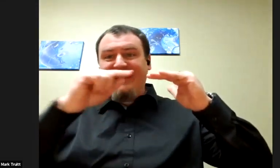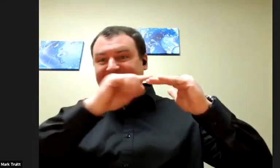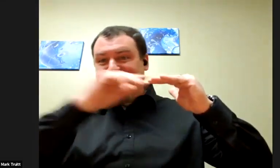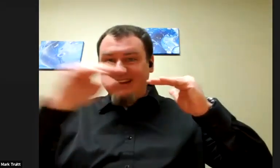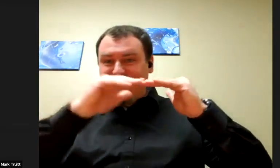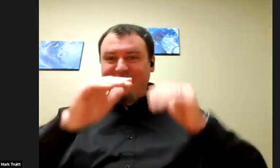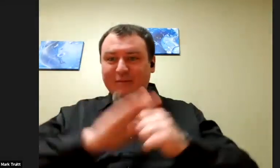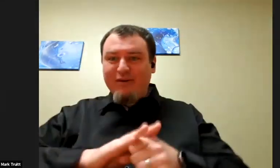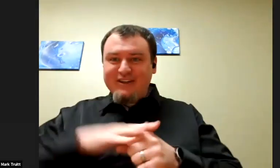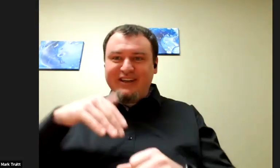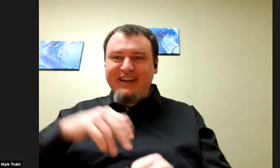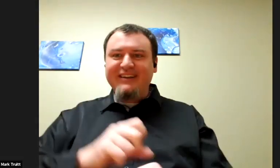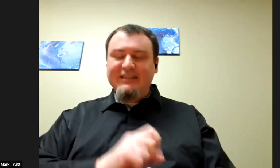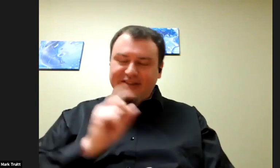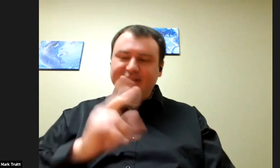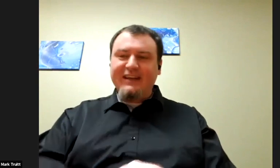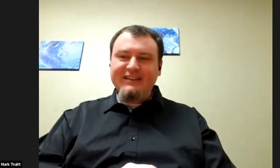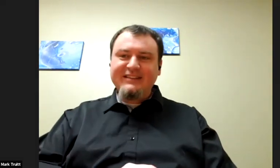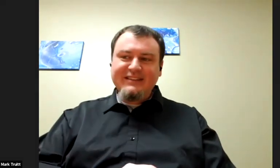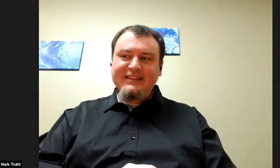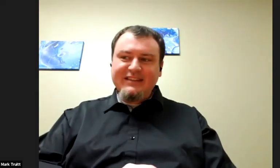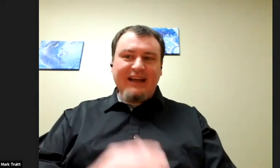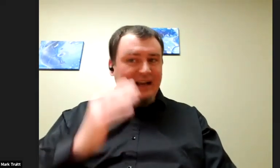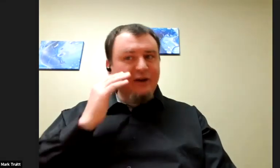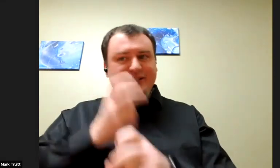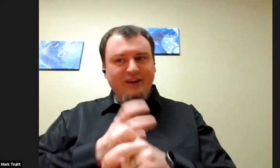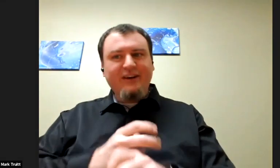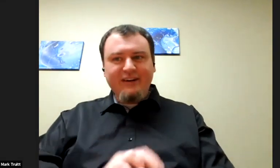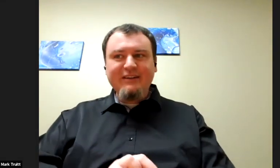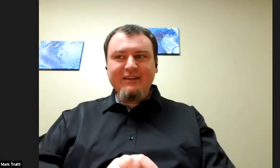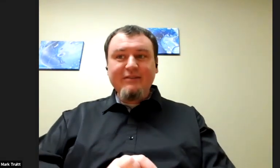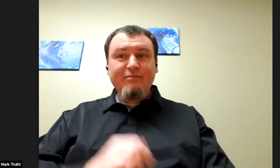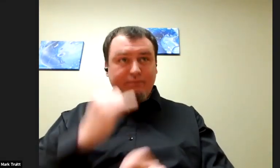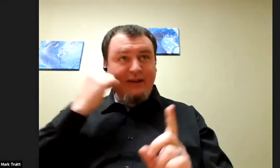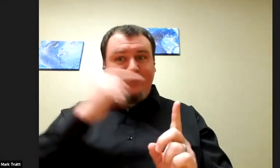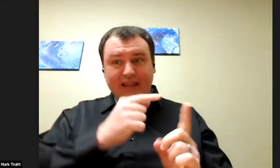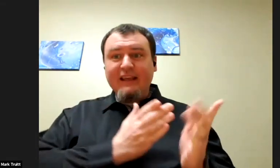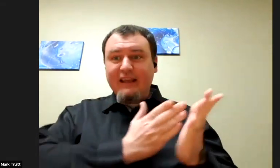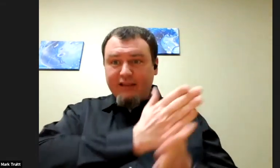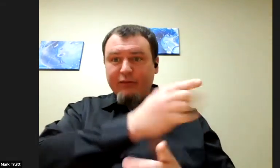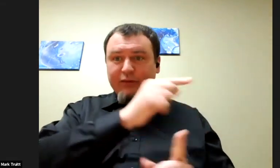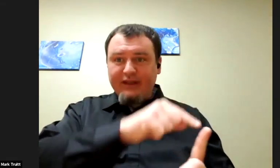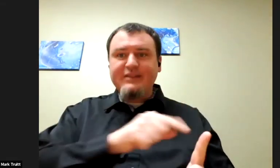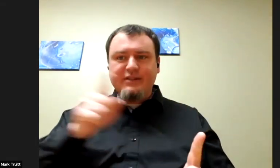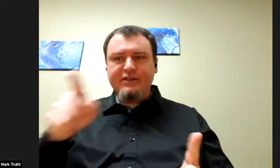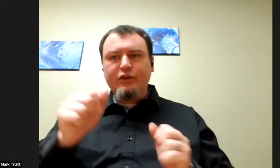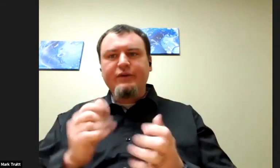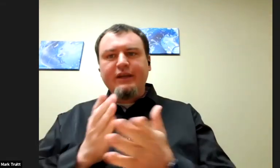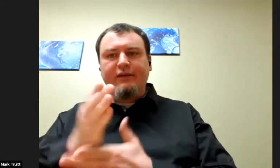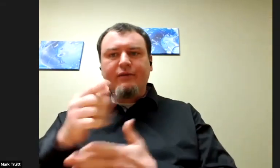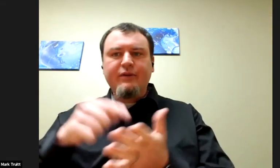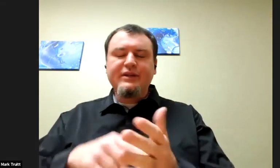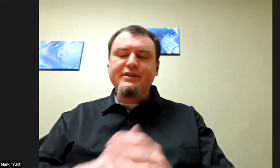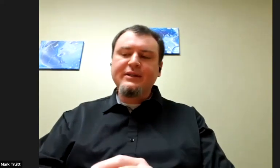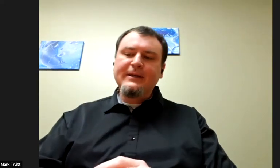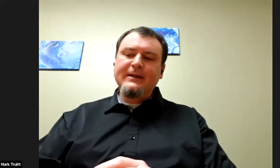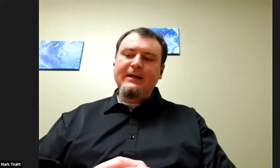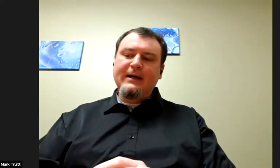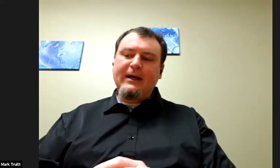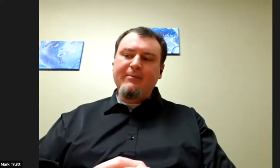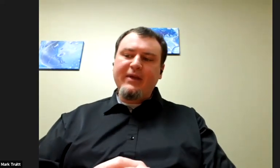reached that level of oppression yet. Okay, I know it's hard, but if he can get through this, you can get through